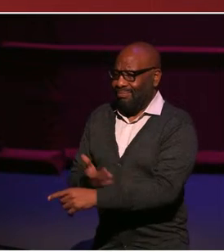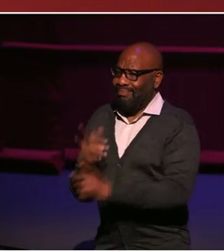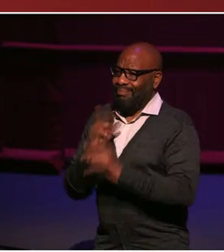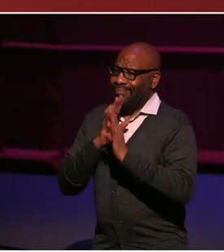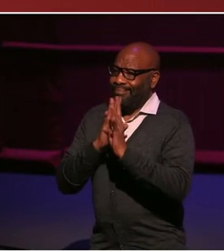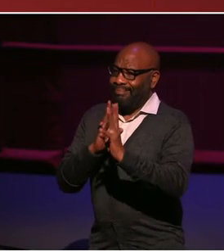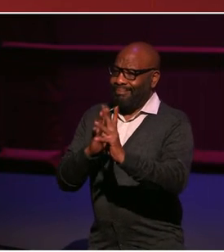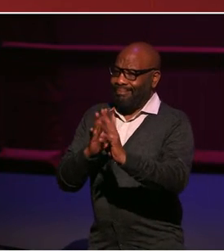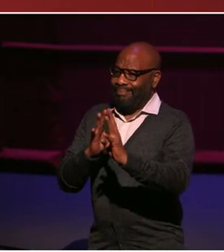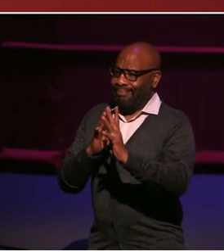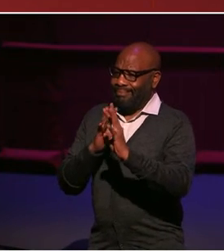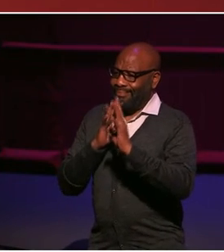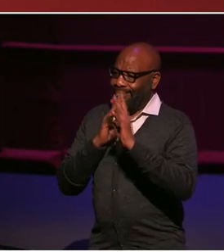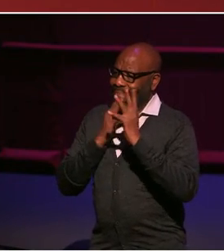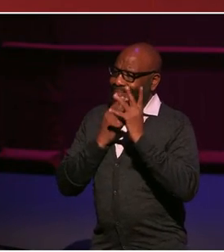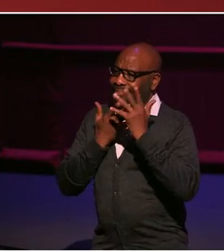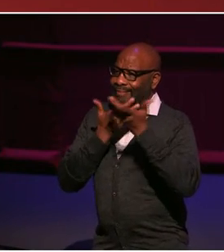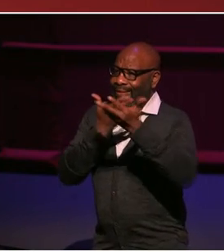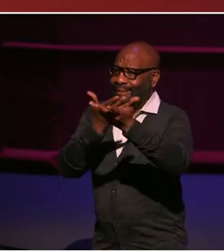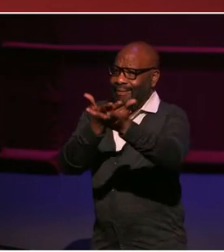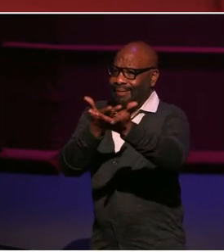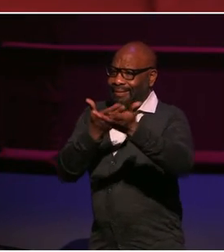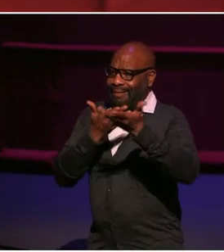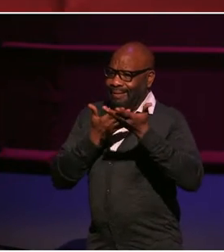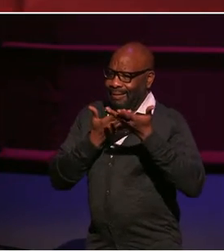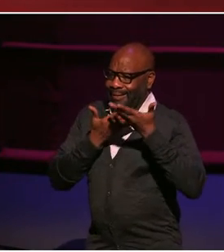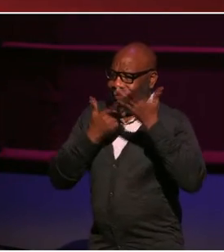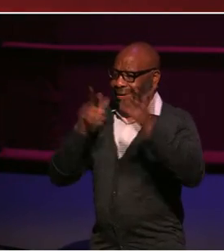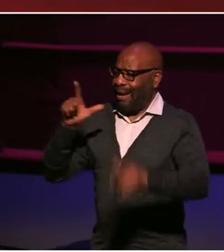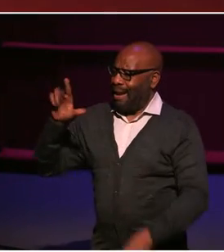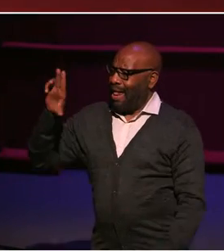it utterly. Y'all ready?